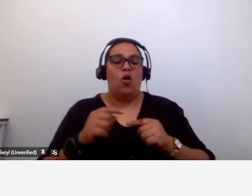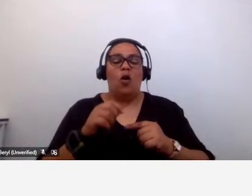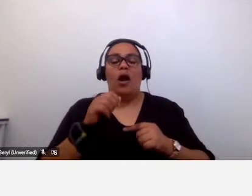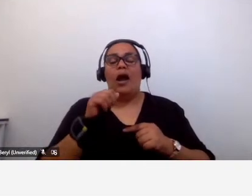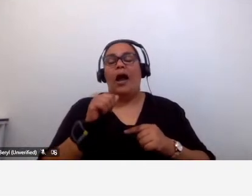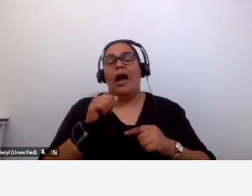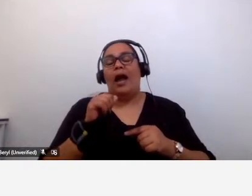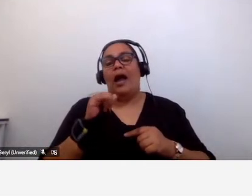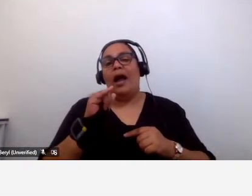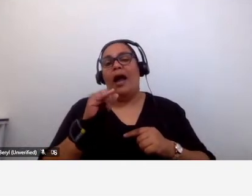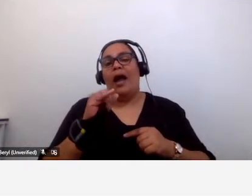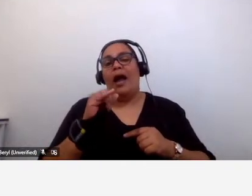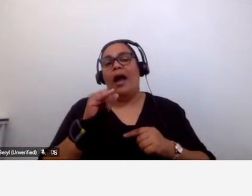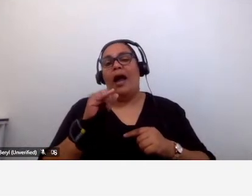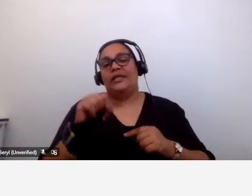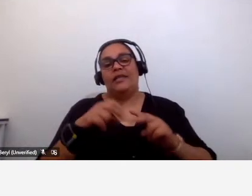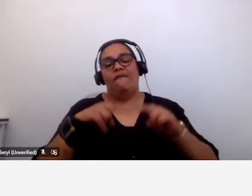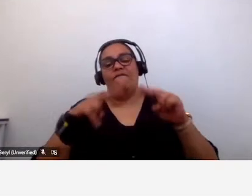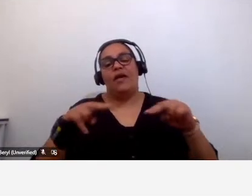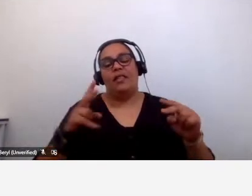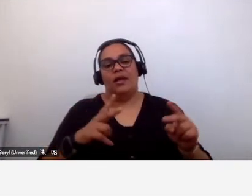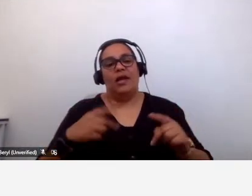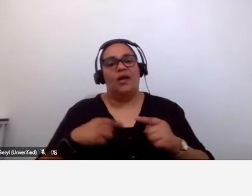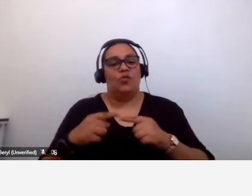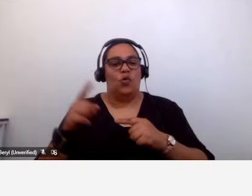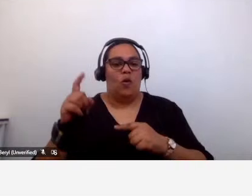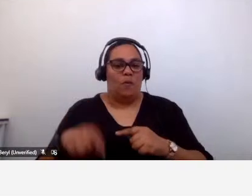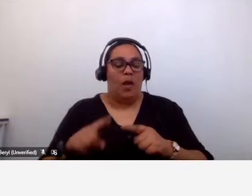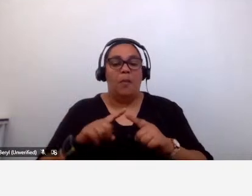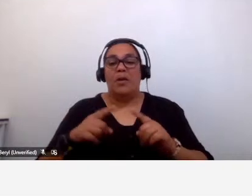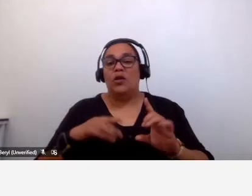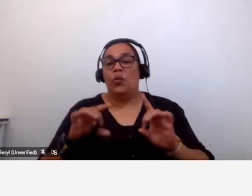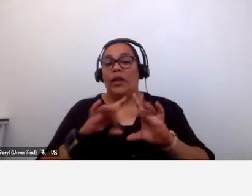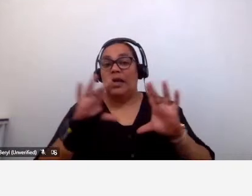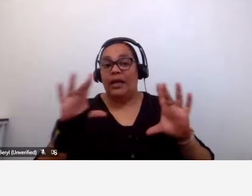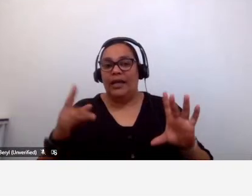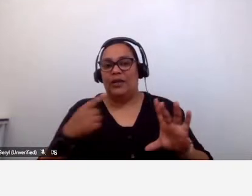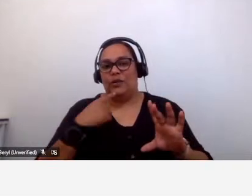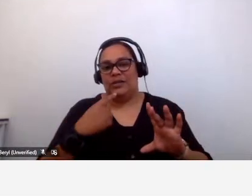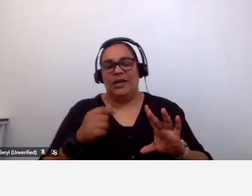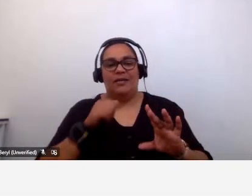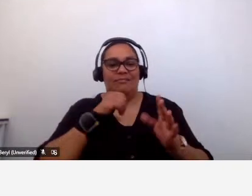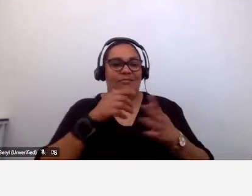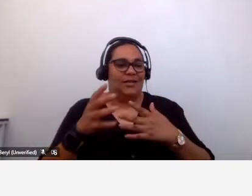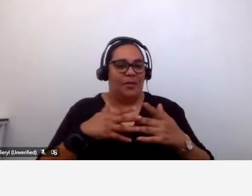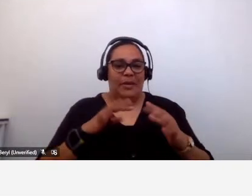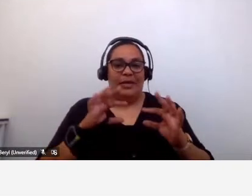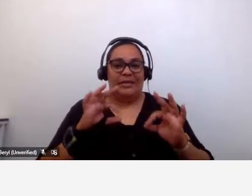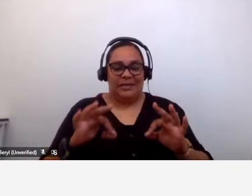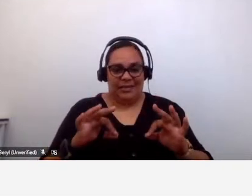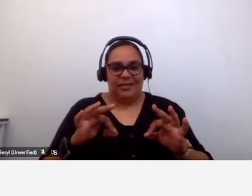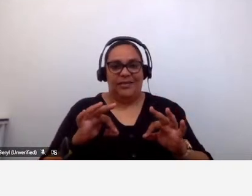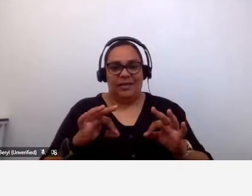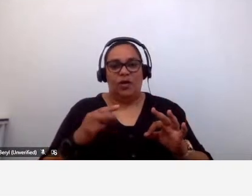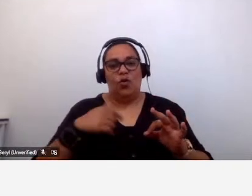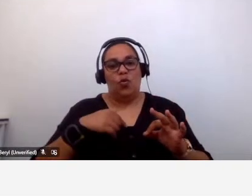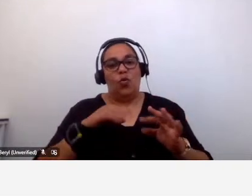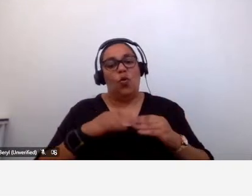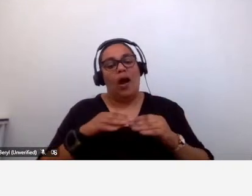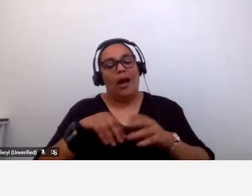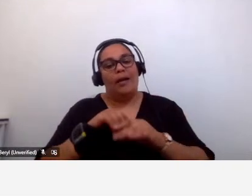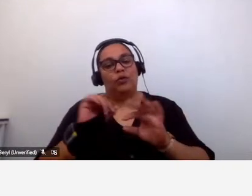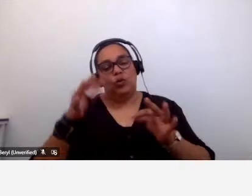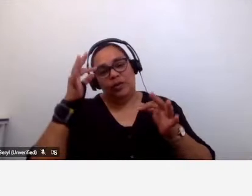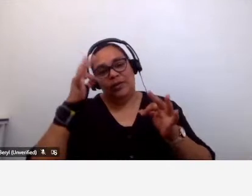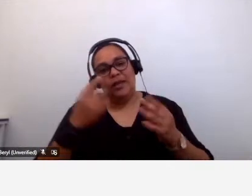again. And we have made it quite clear that irrespective, as to the decision they've taken